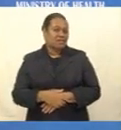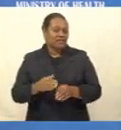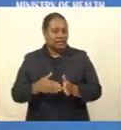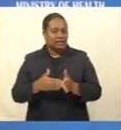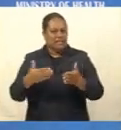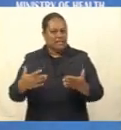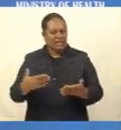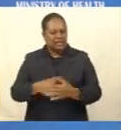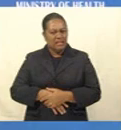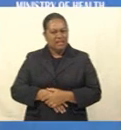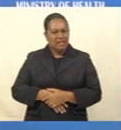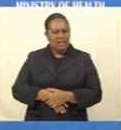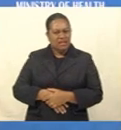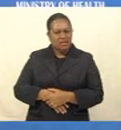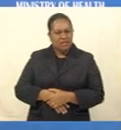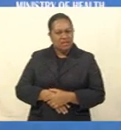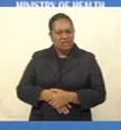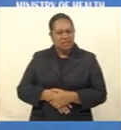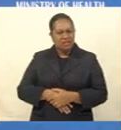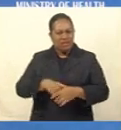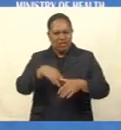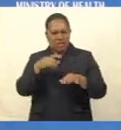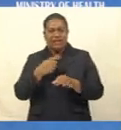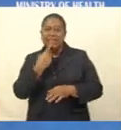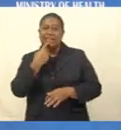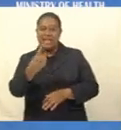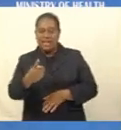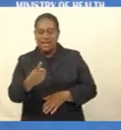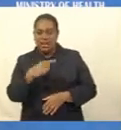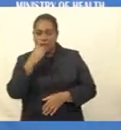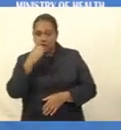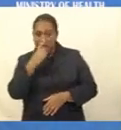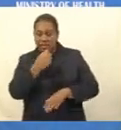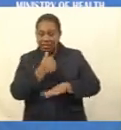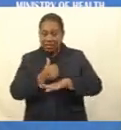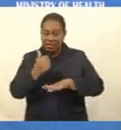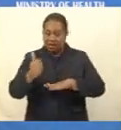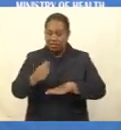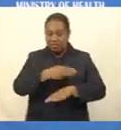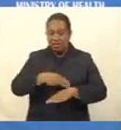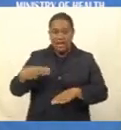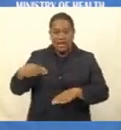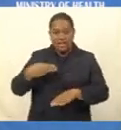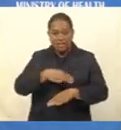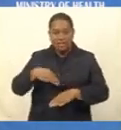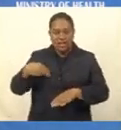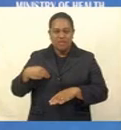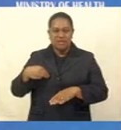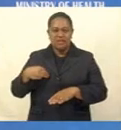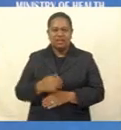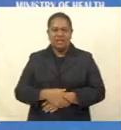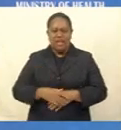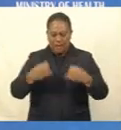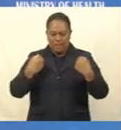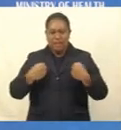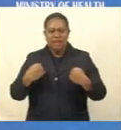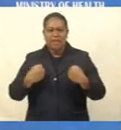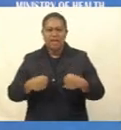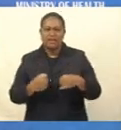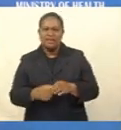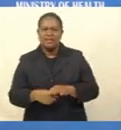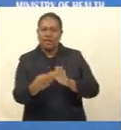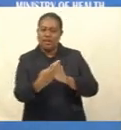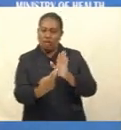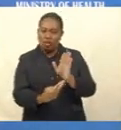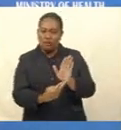to caution Fijians who are questioning about the government or the health ministry implementing various stringent